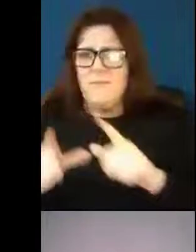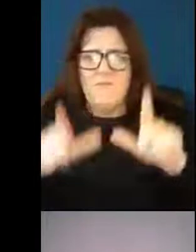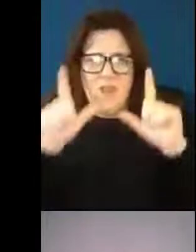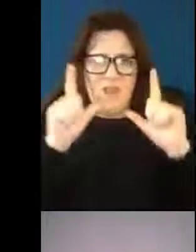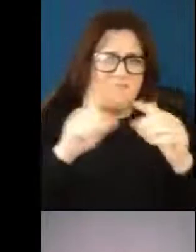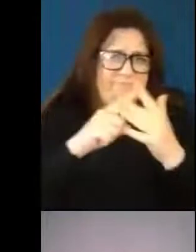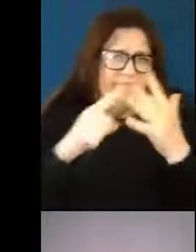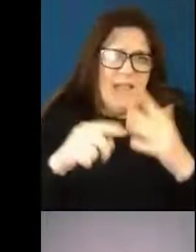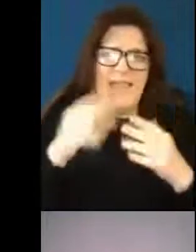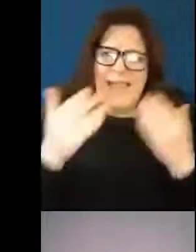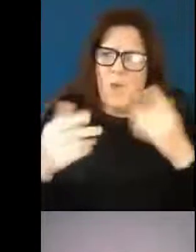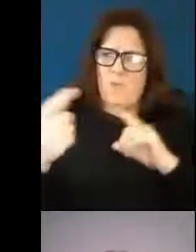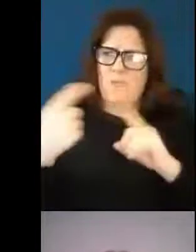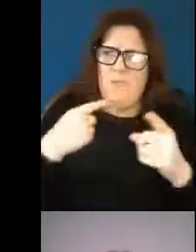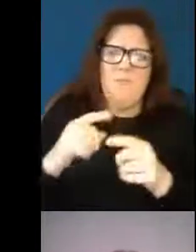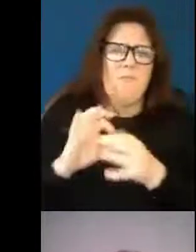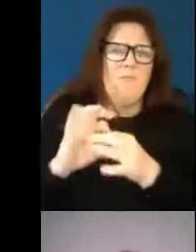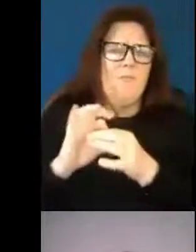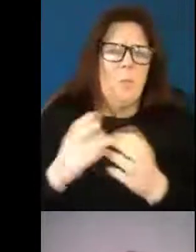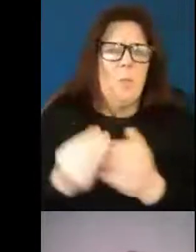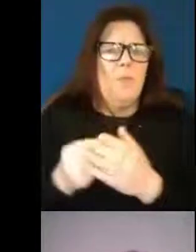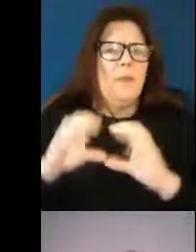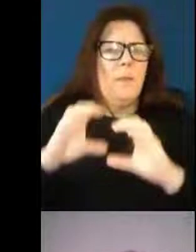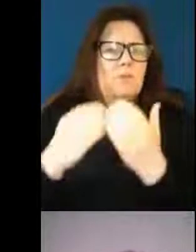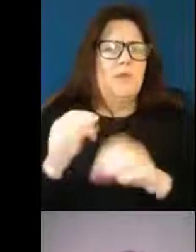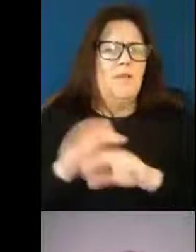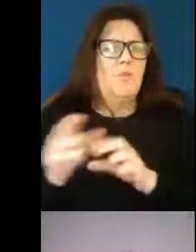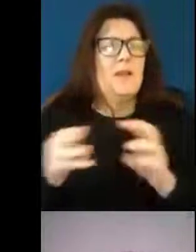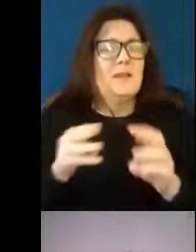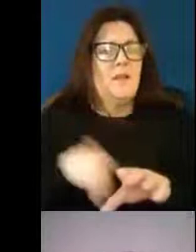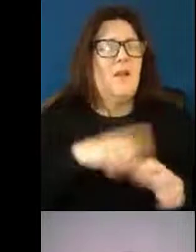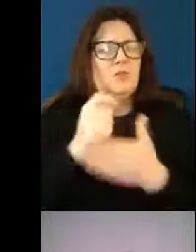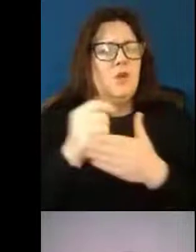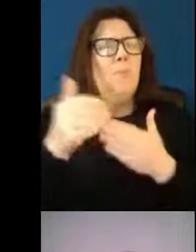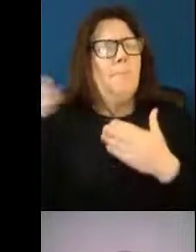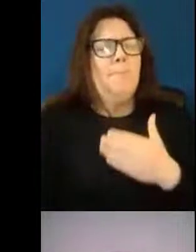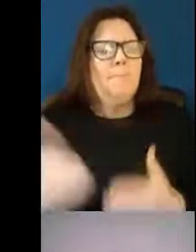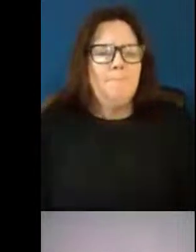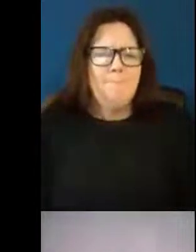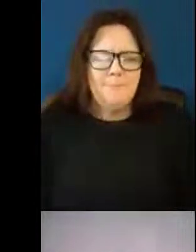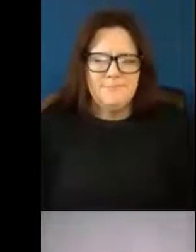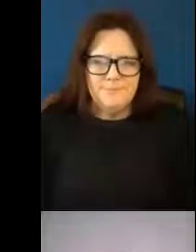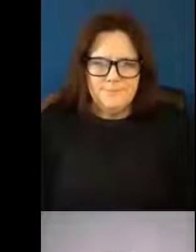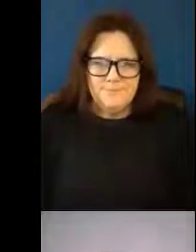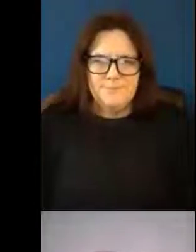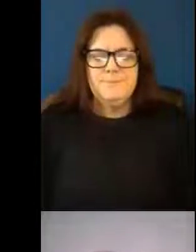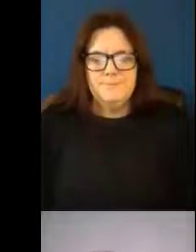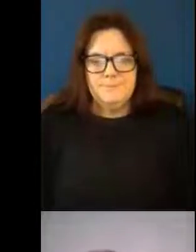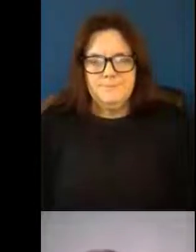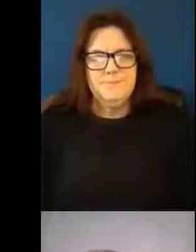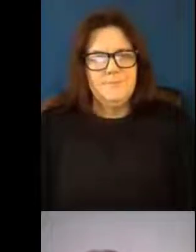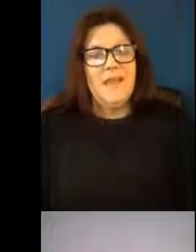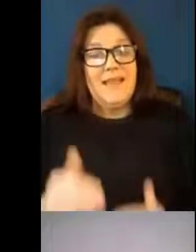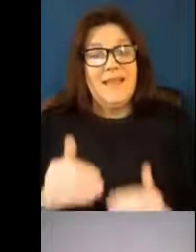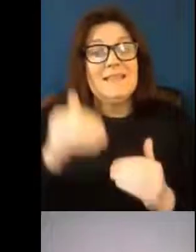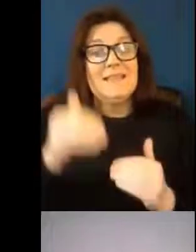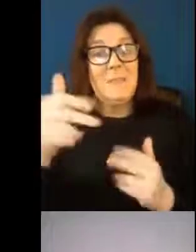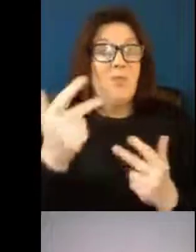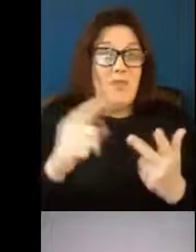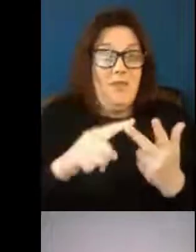facilitate their interacting with that community of practice in the longer term. So step 3, and the final